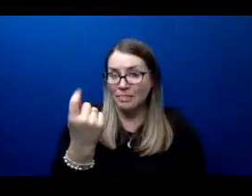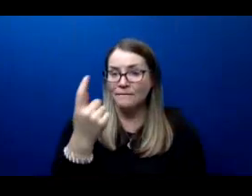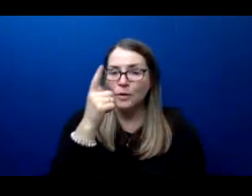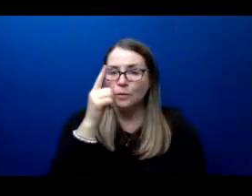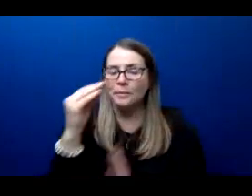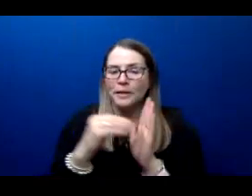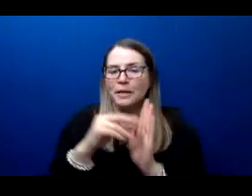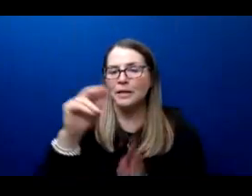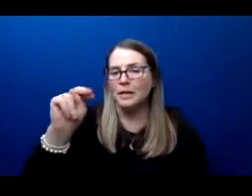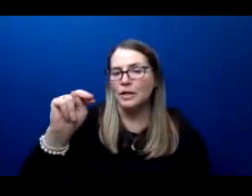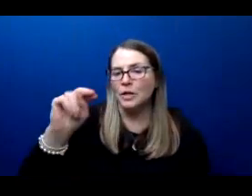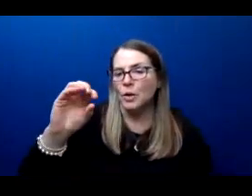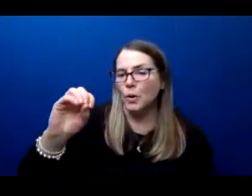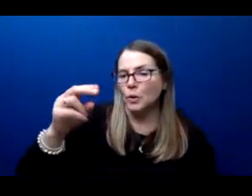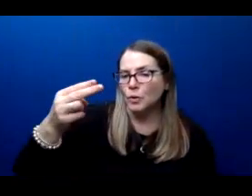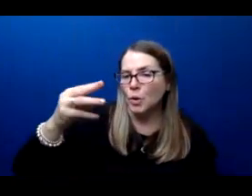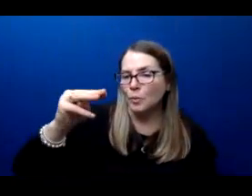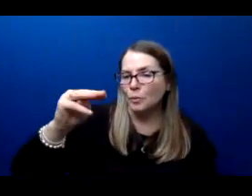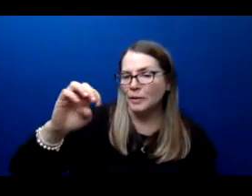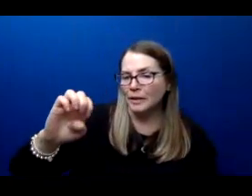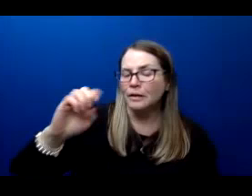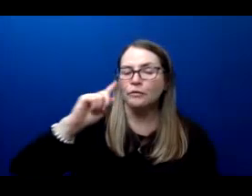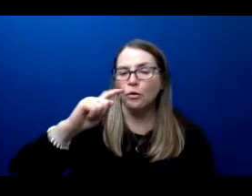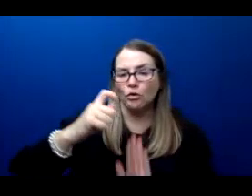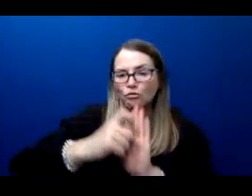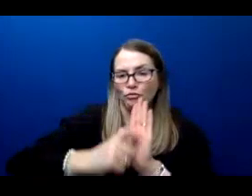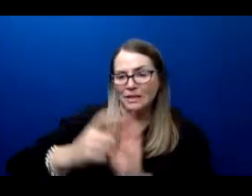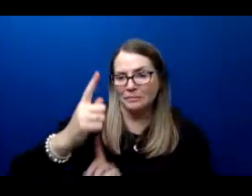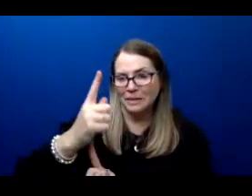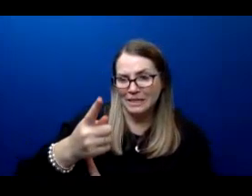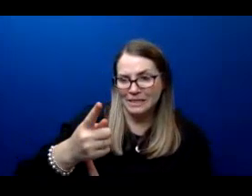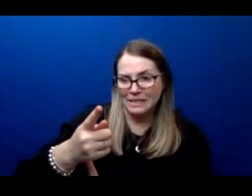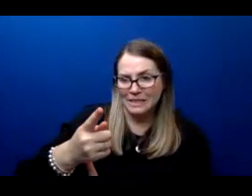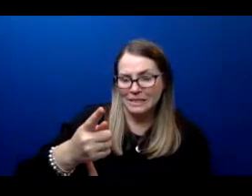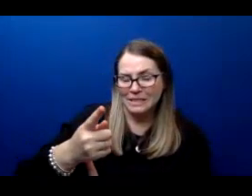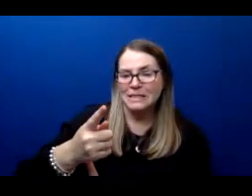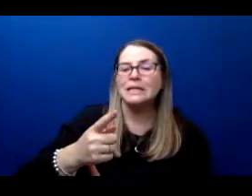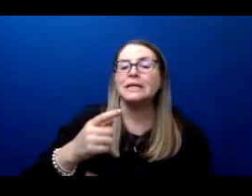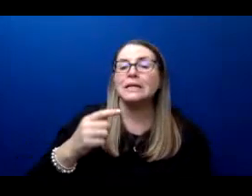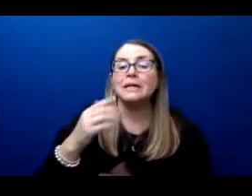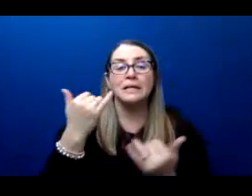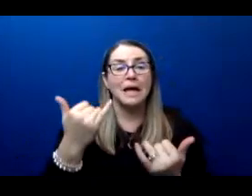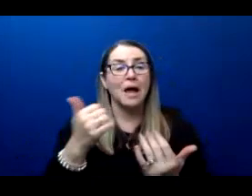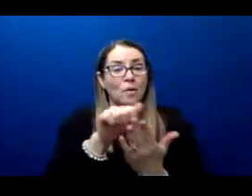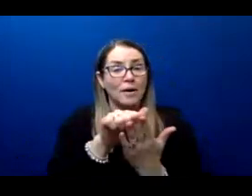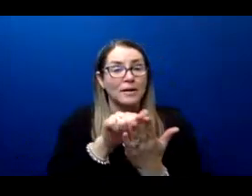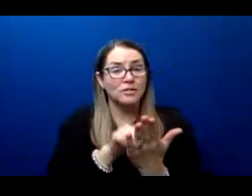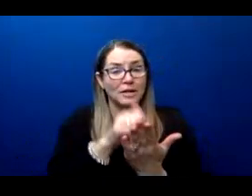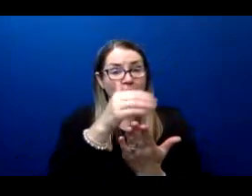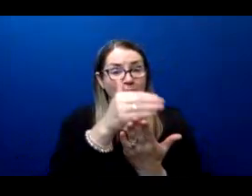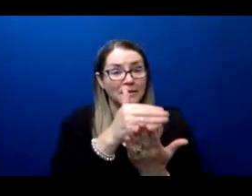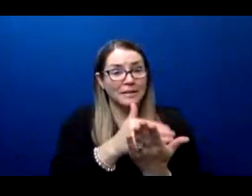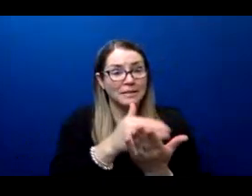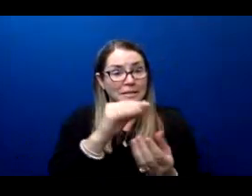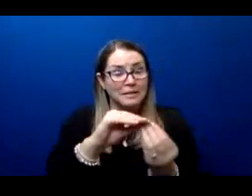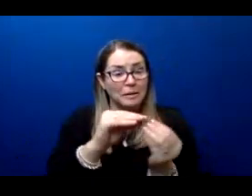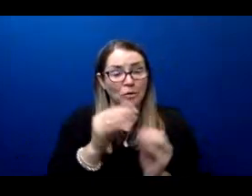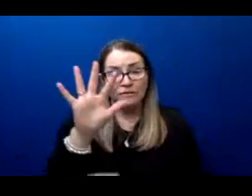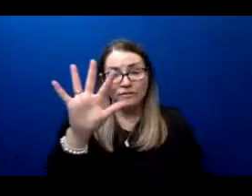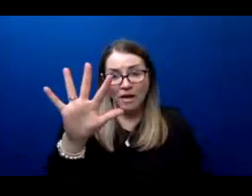website to augment the written minutes. Next, we turn our attention to agenda item number 5, which serves to inform the